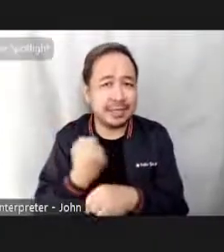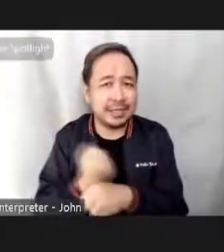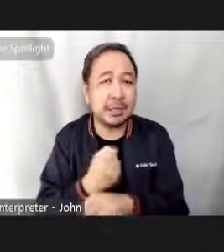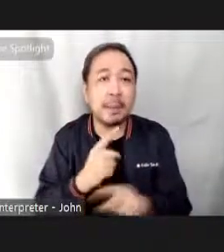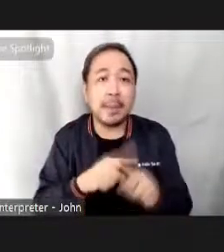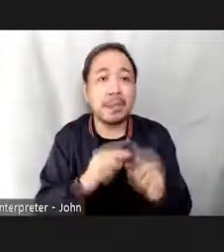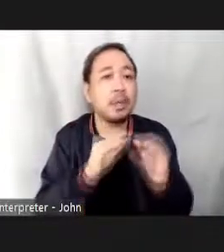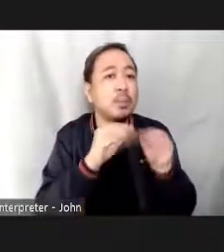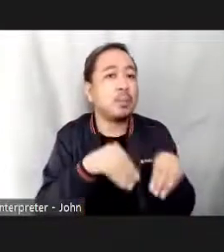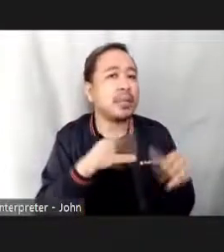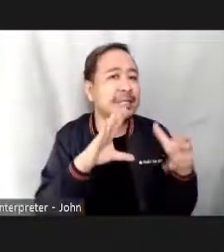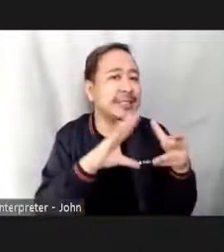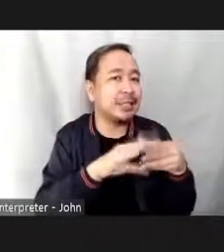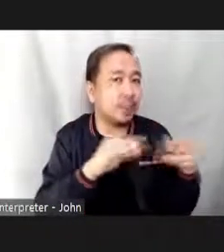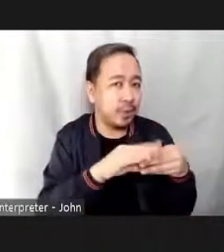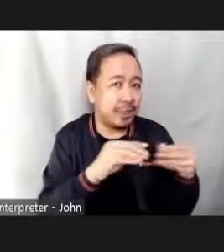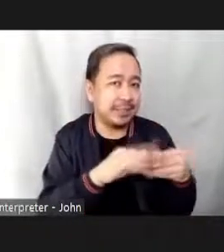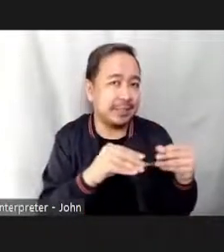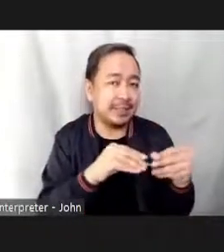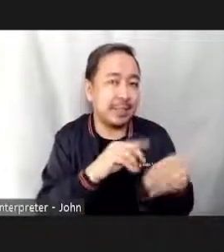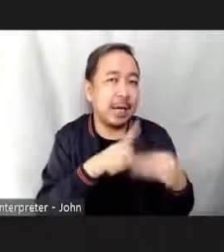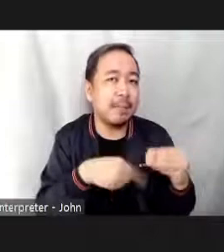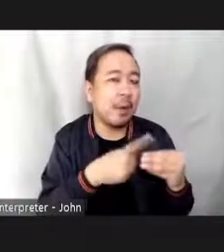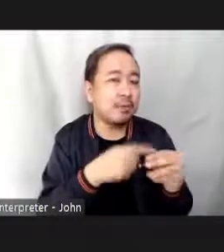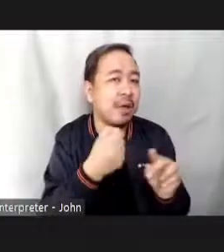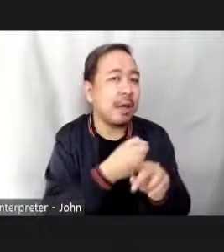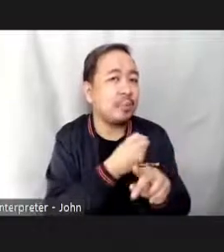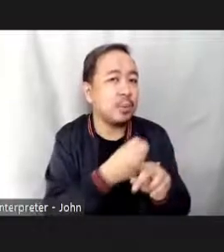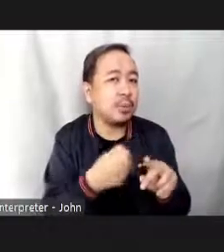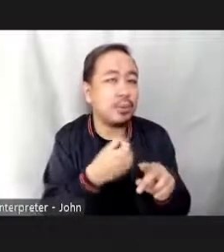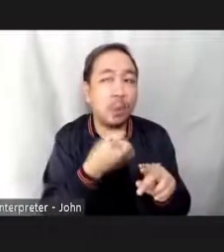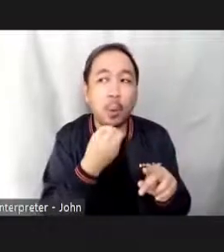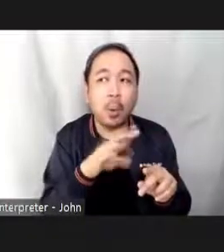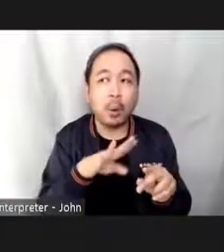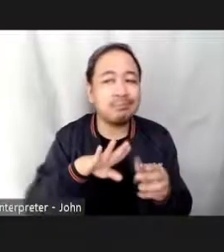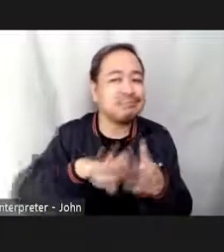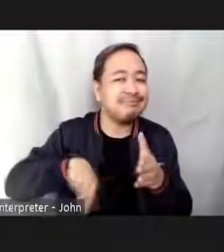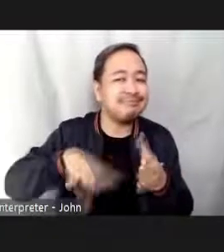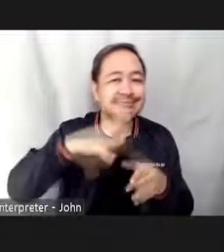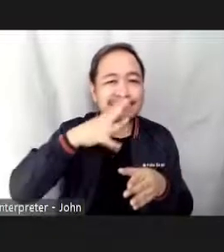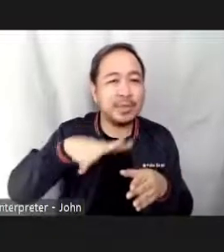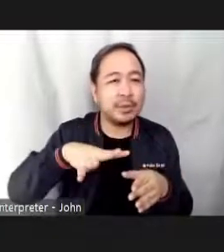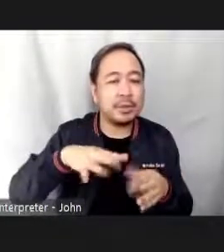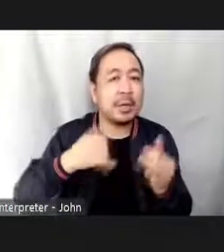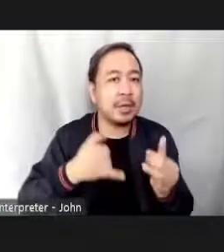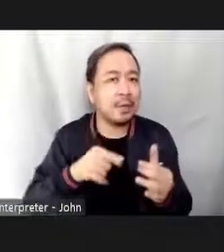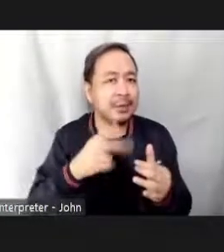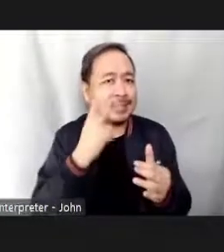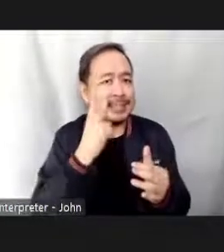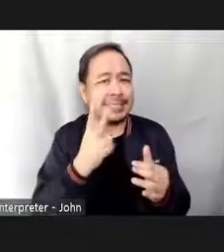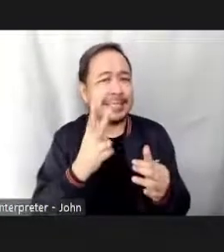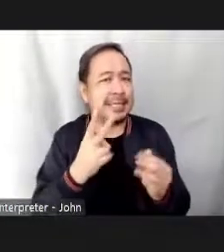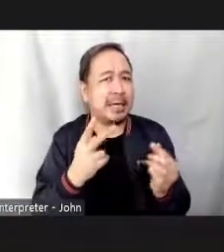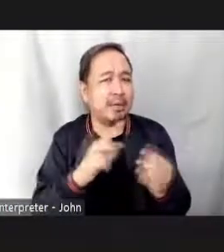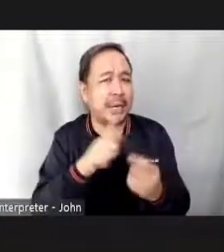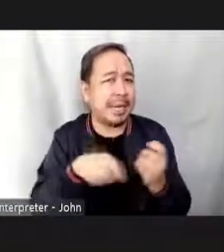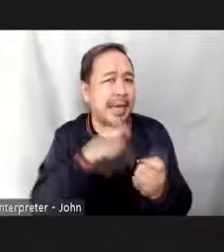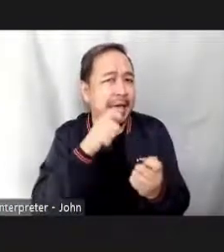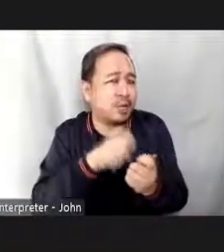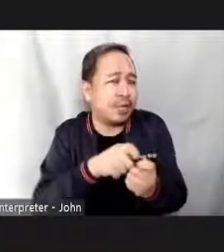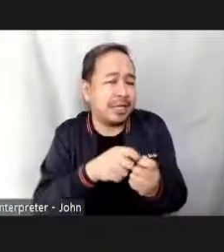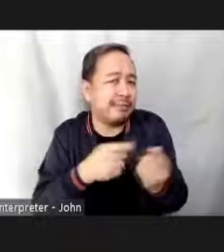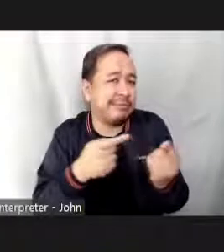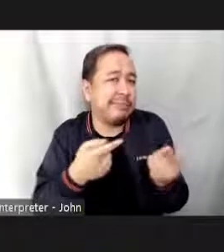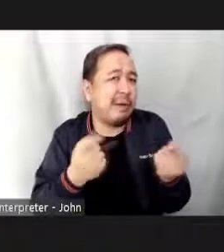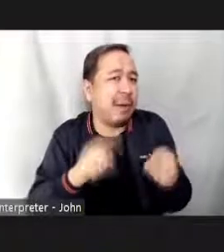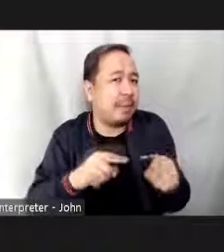of abuse and neglect. Thus, this report serves as an accurate picture of what is happening in terms of BAUSI